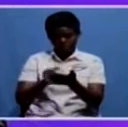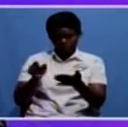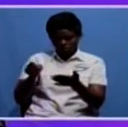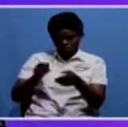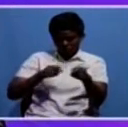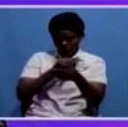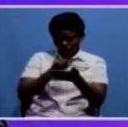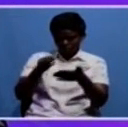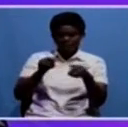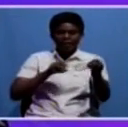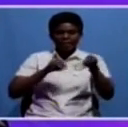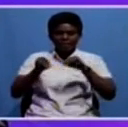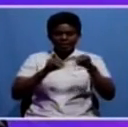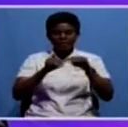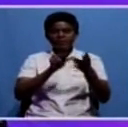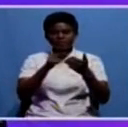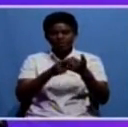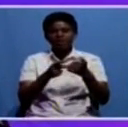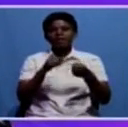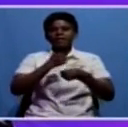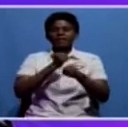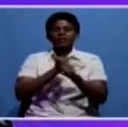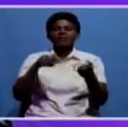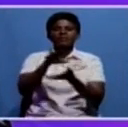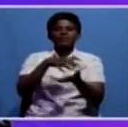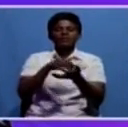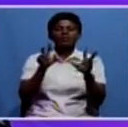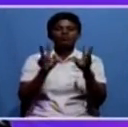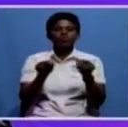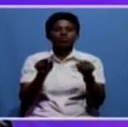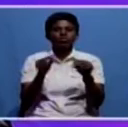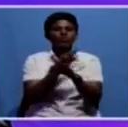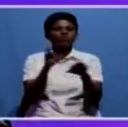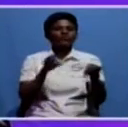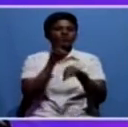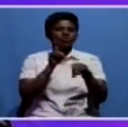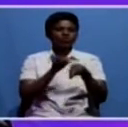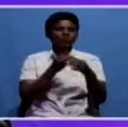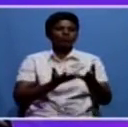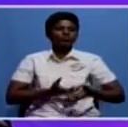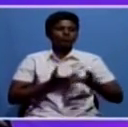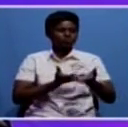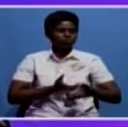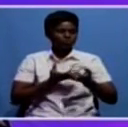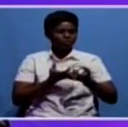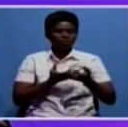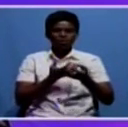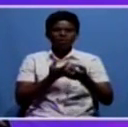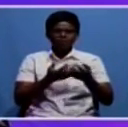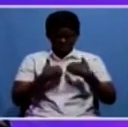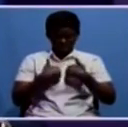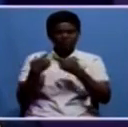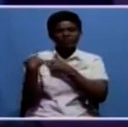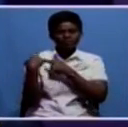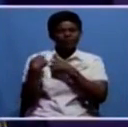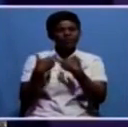manage your programs, you're just creating anarchy, they say, no, this is press freedom. It is not. Press freedom has responsibility. But shouldn't you be